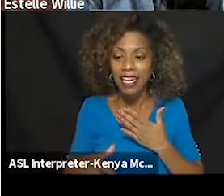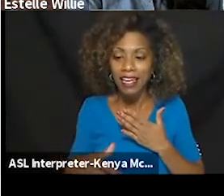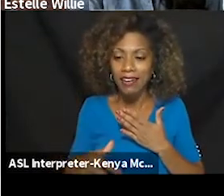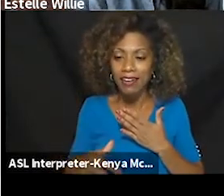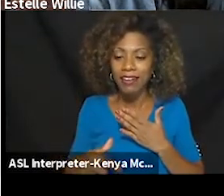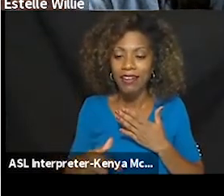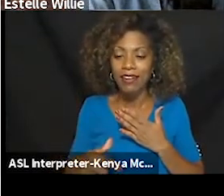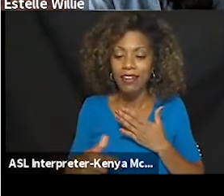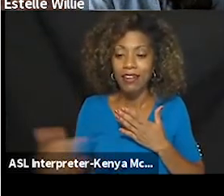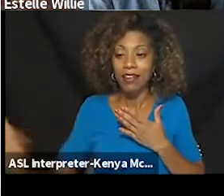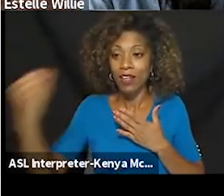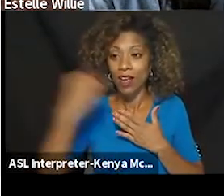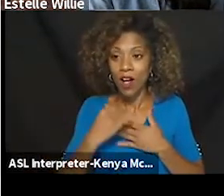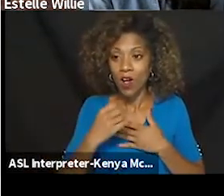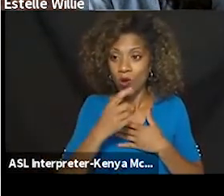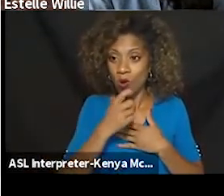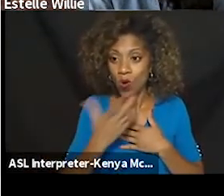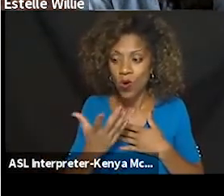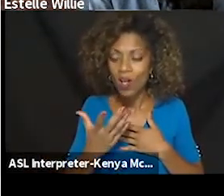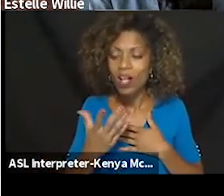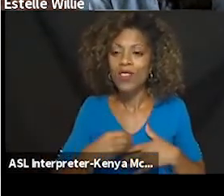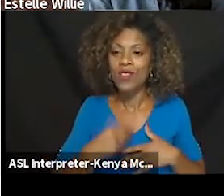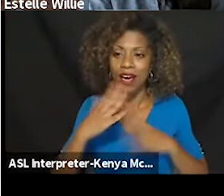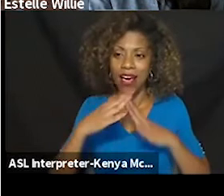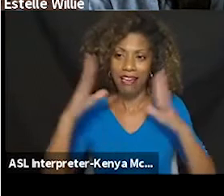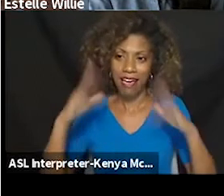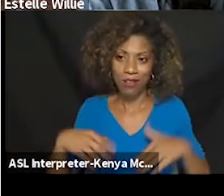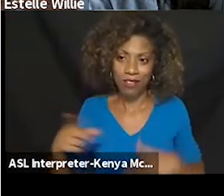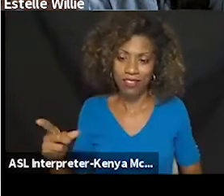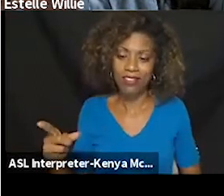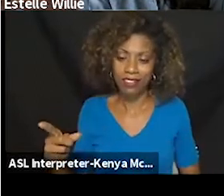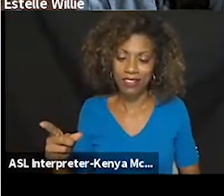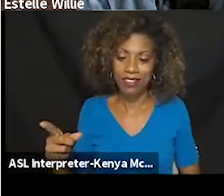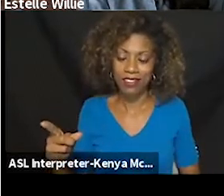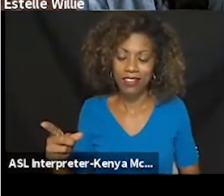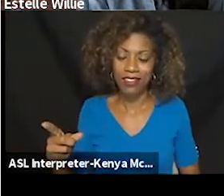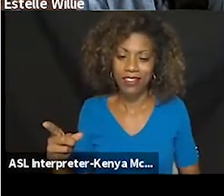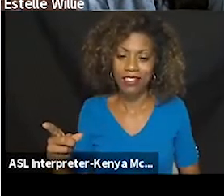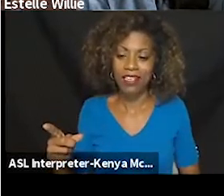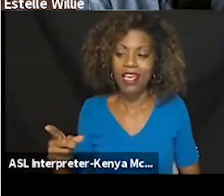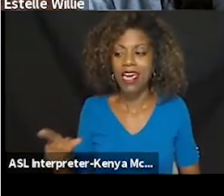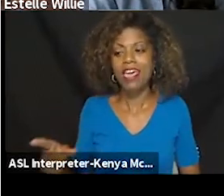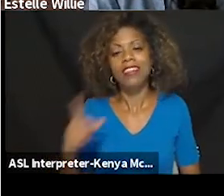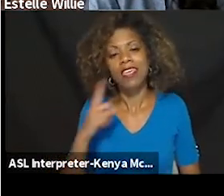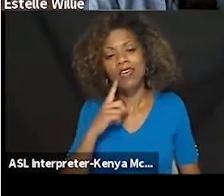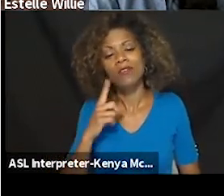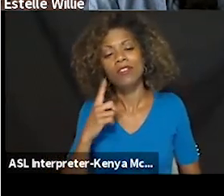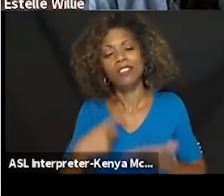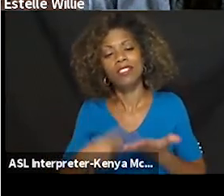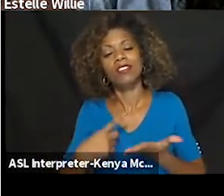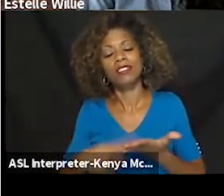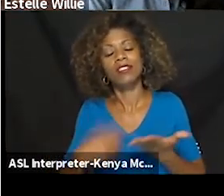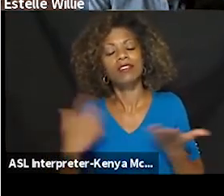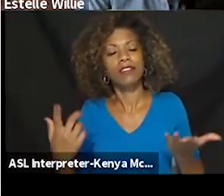really interested in this data because it was the first of its kind about using testing to reopen schools. And that actually